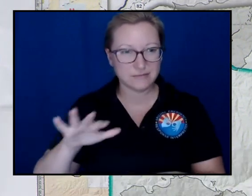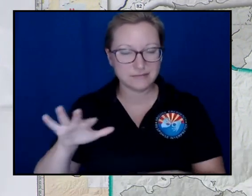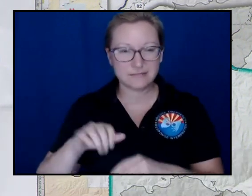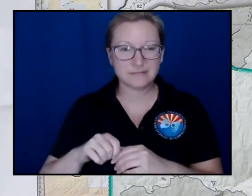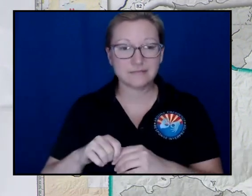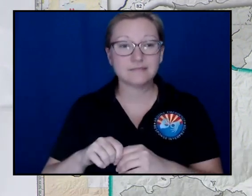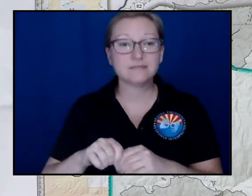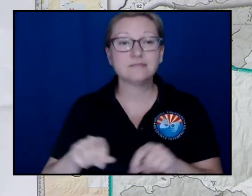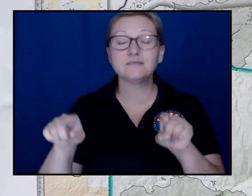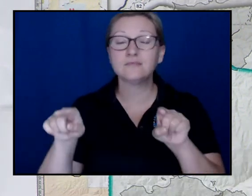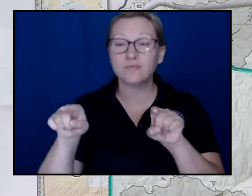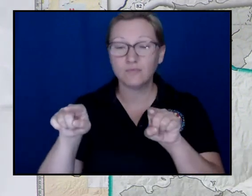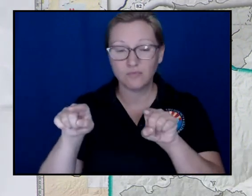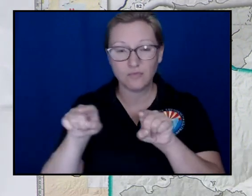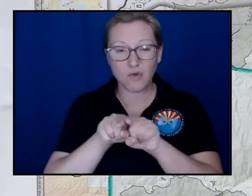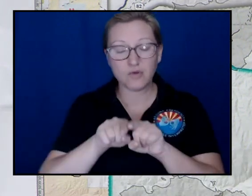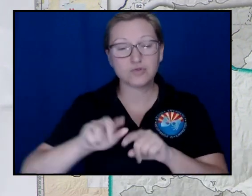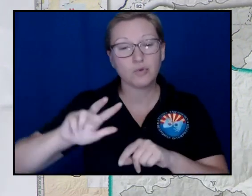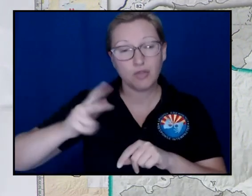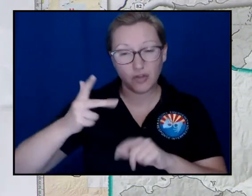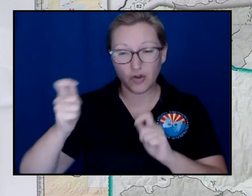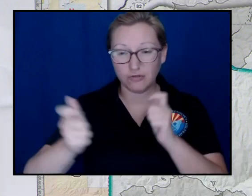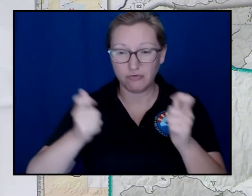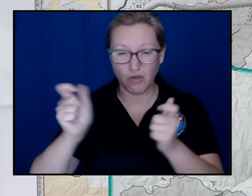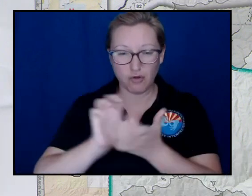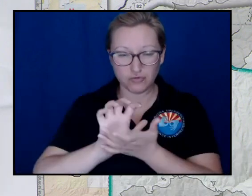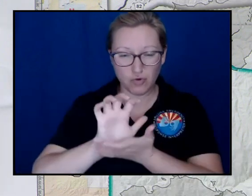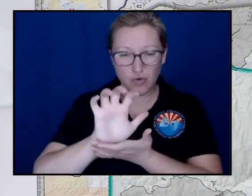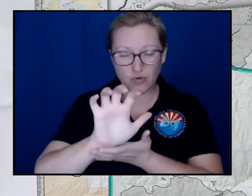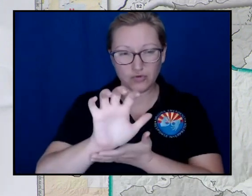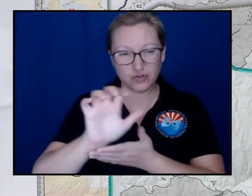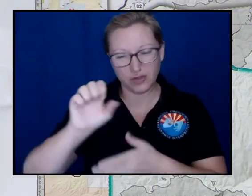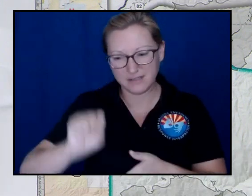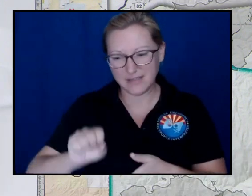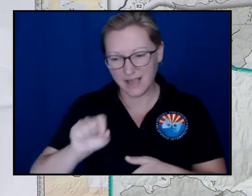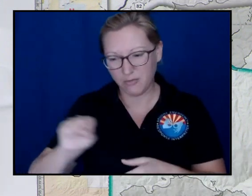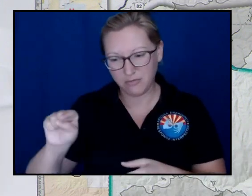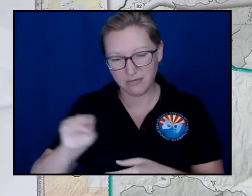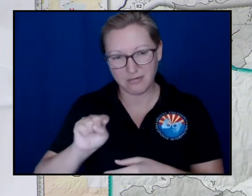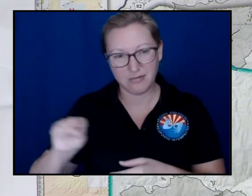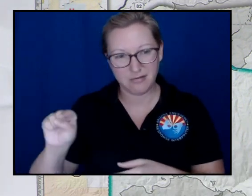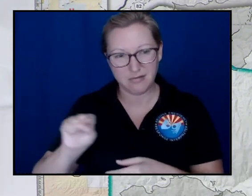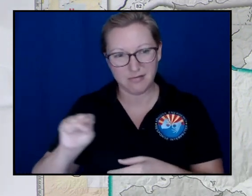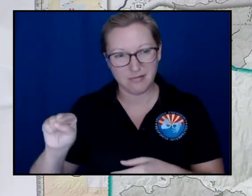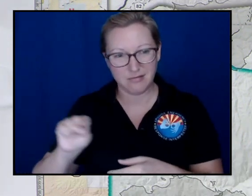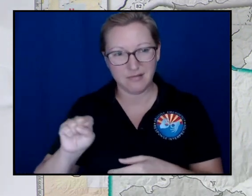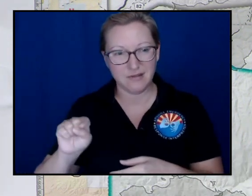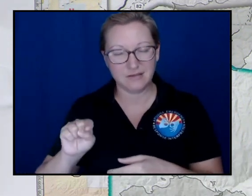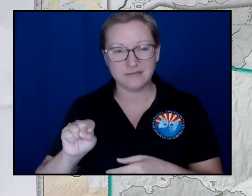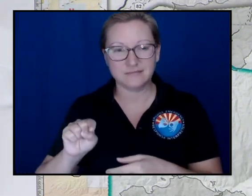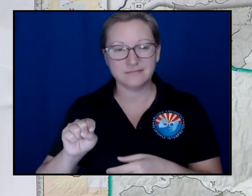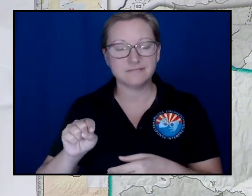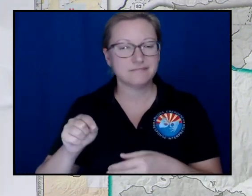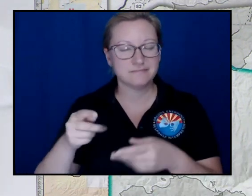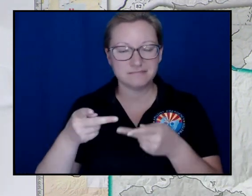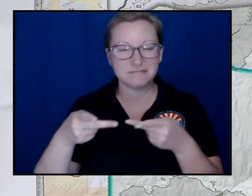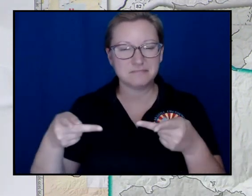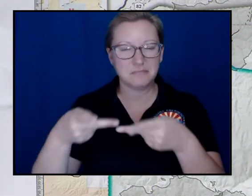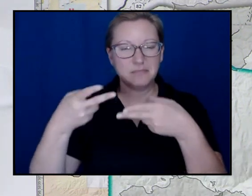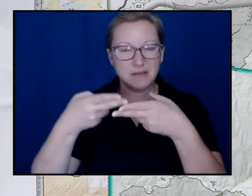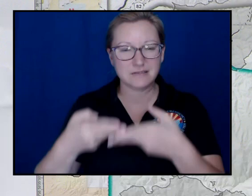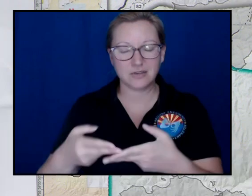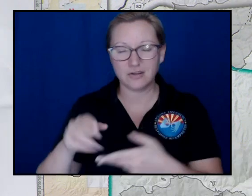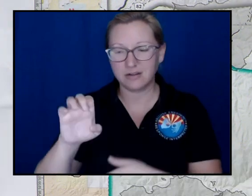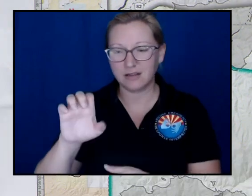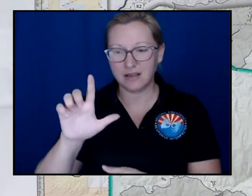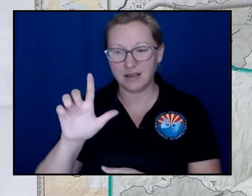line just off to the south. If you on the map, there's a landmark called Elk Sling. They've been